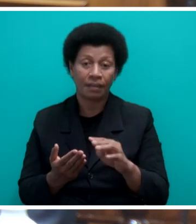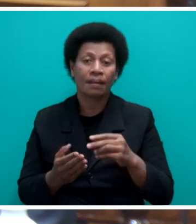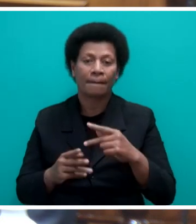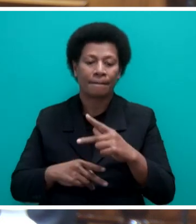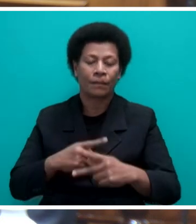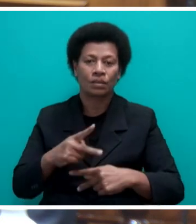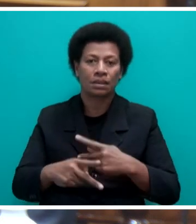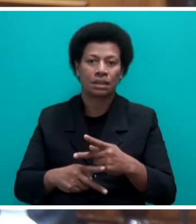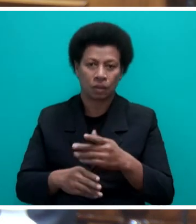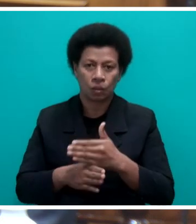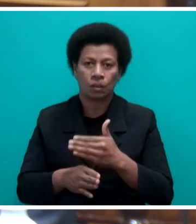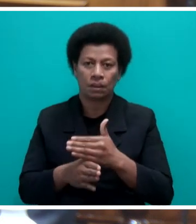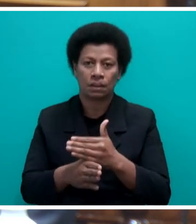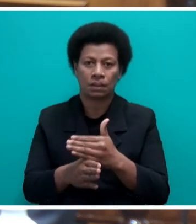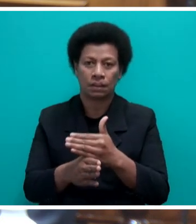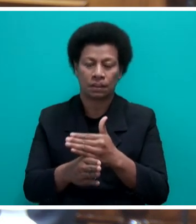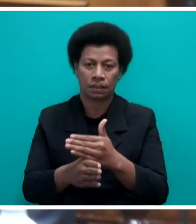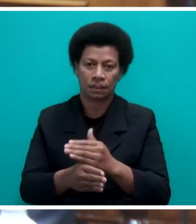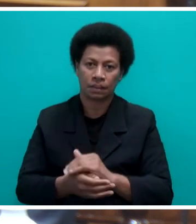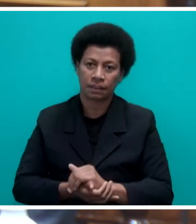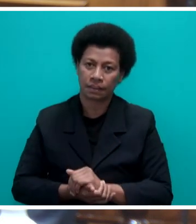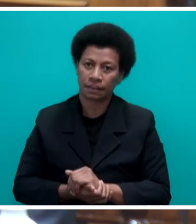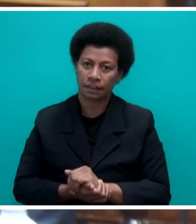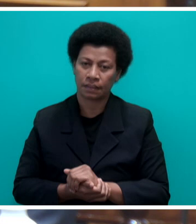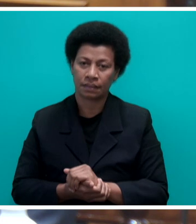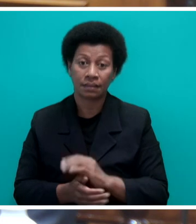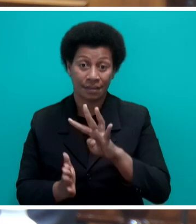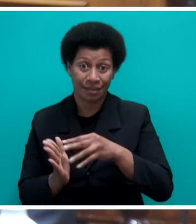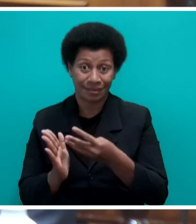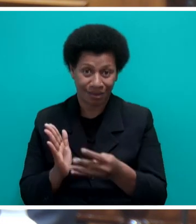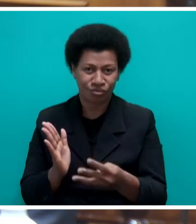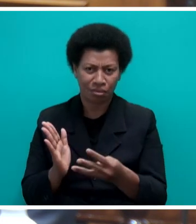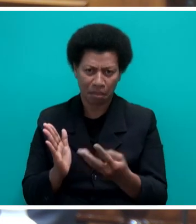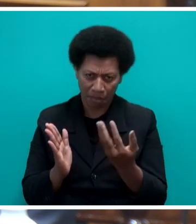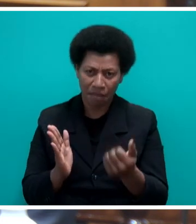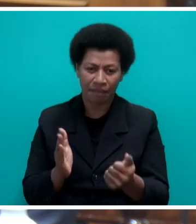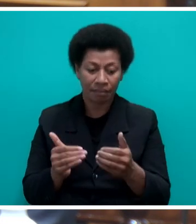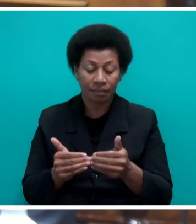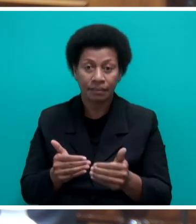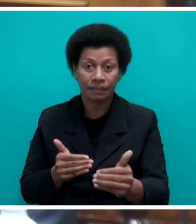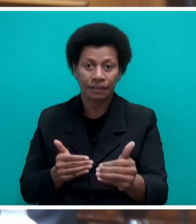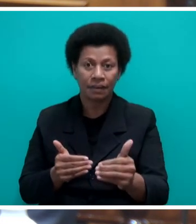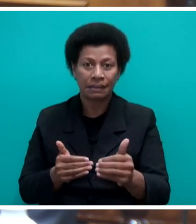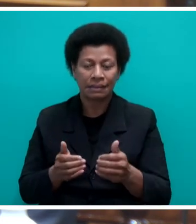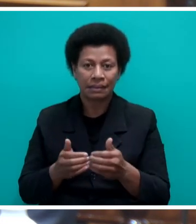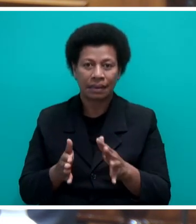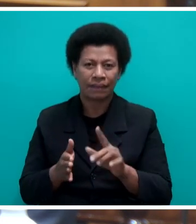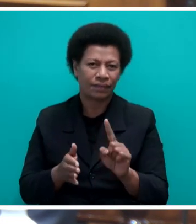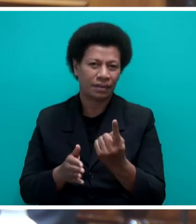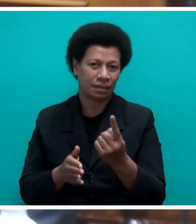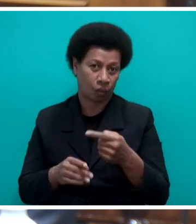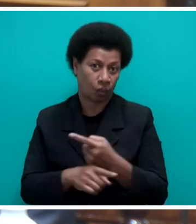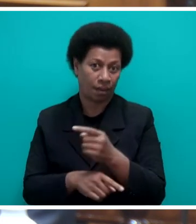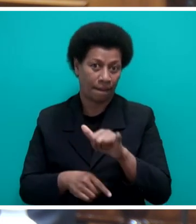the agreements are currently being signed. Maintenance work is scheduled to commence in the first week of May, aiming for a completion by the